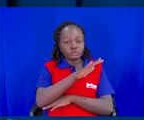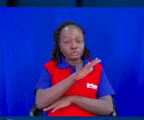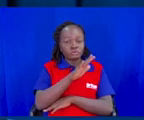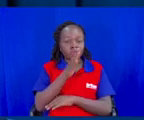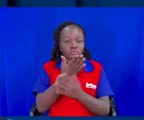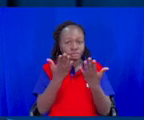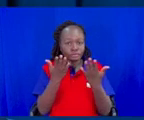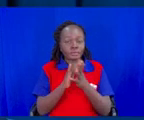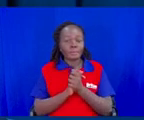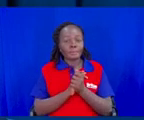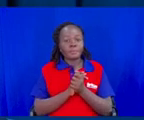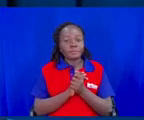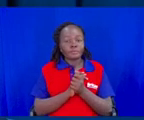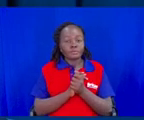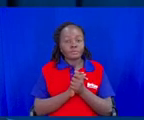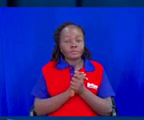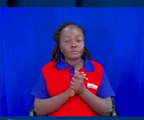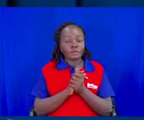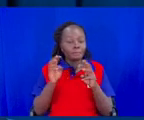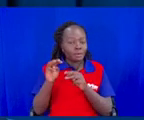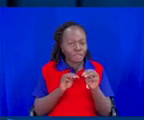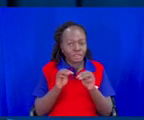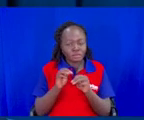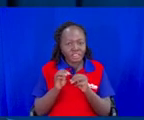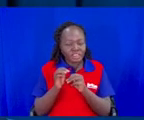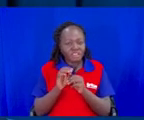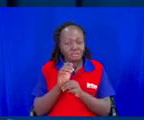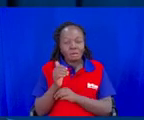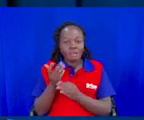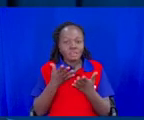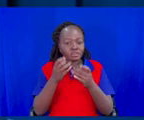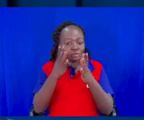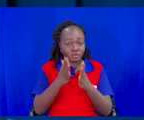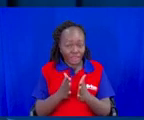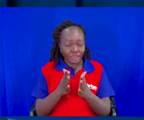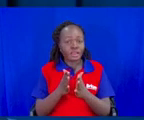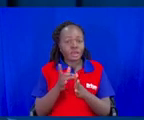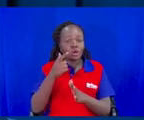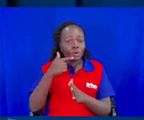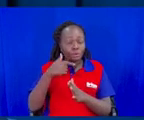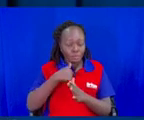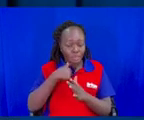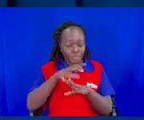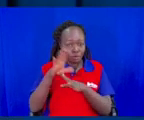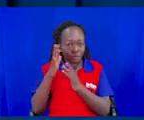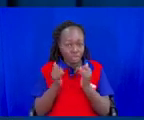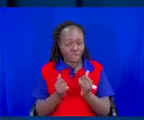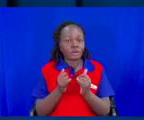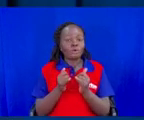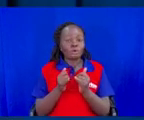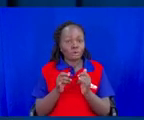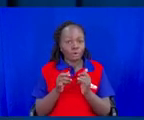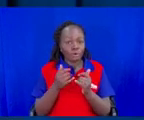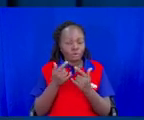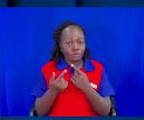holders and management, my fellow service providers. We take this opportunity on behalf of Standard